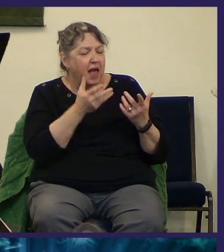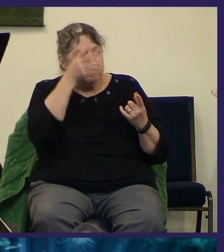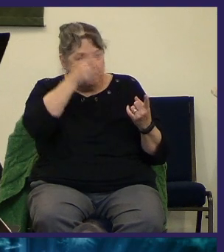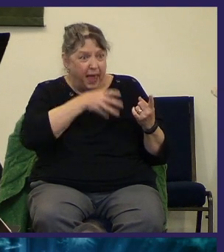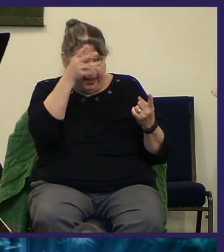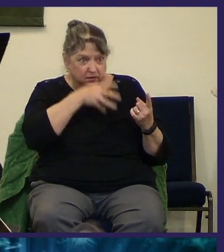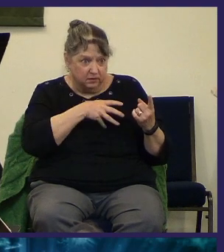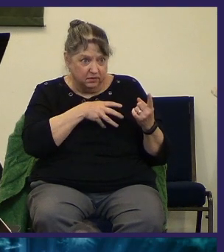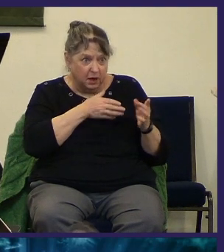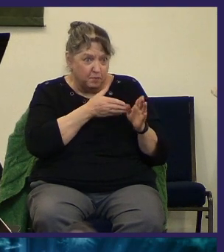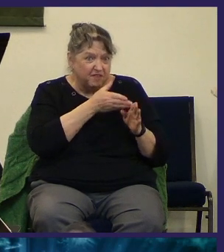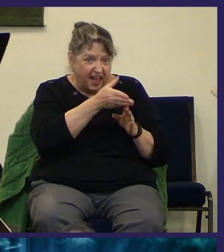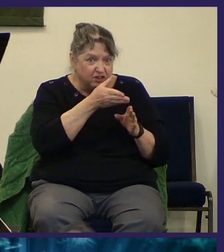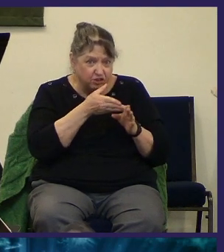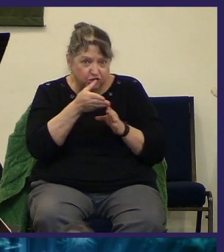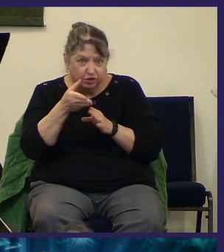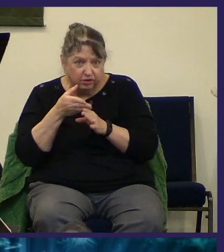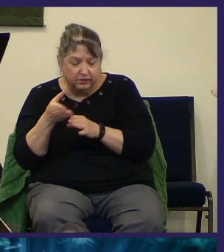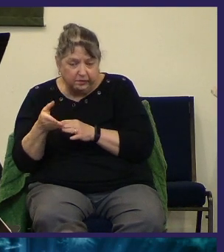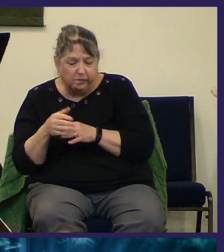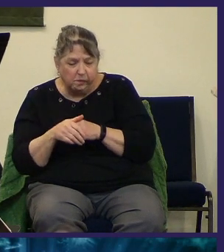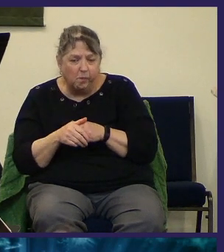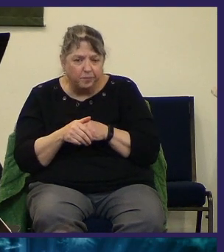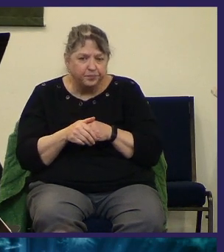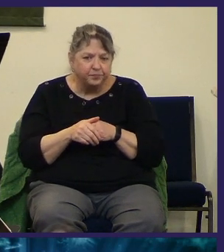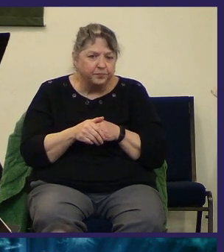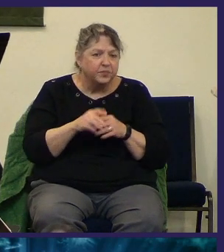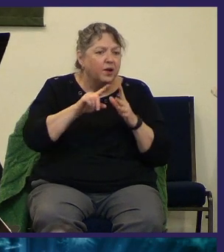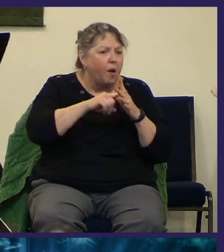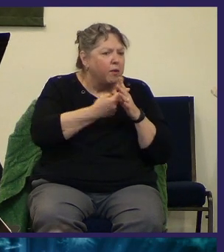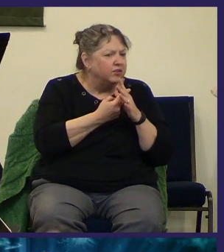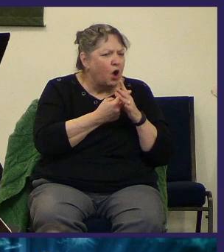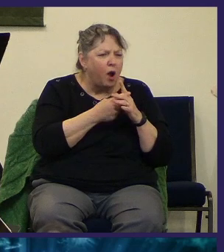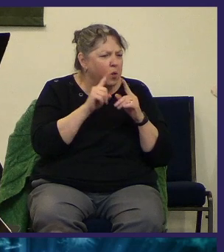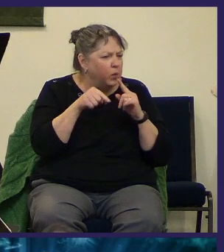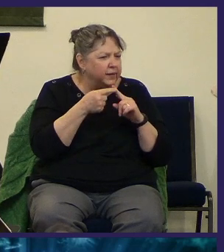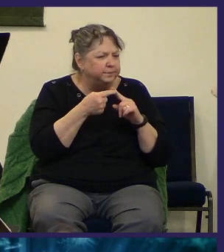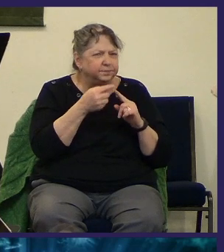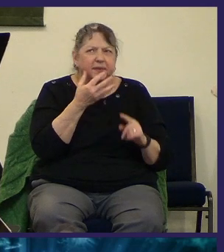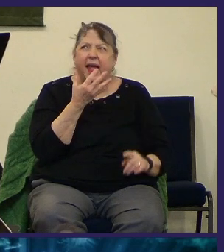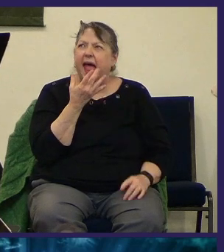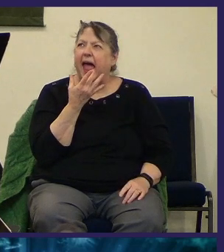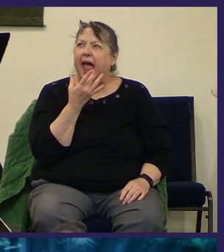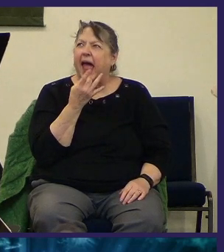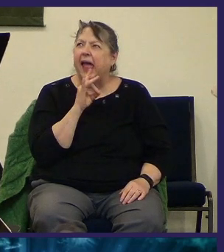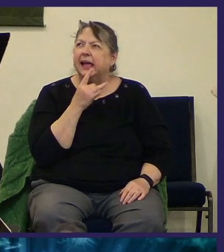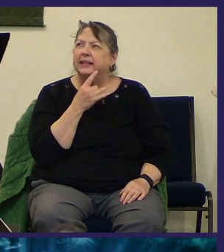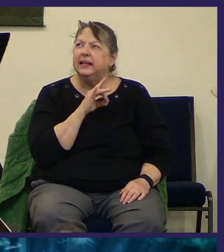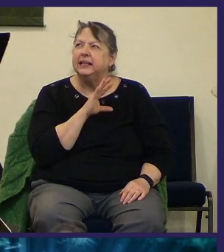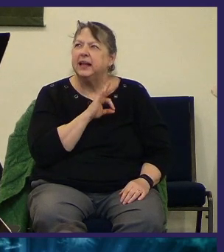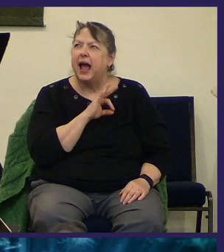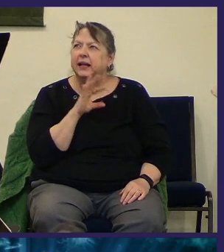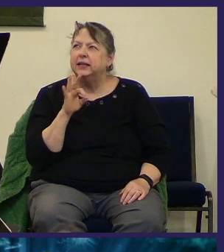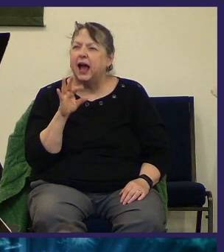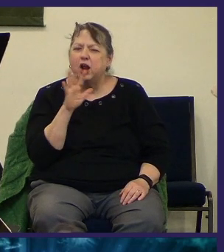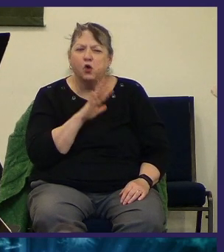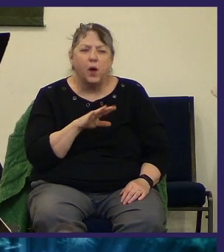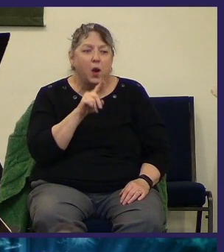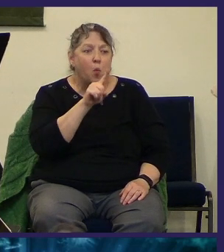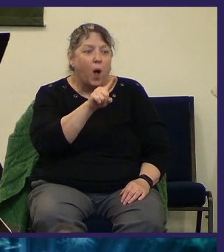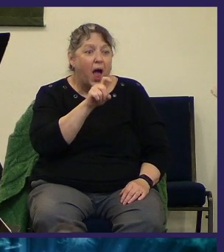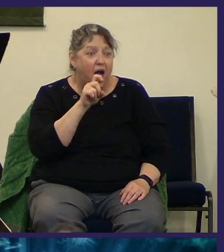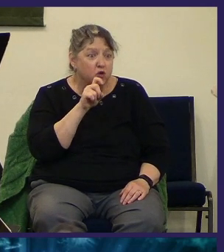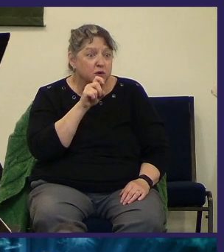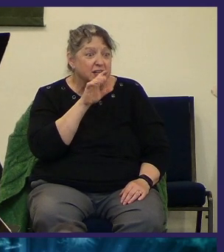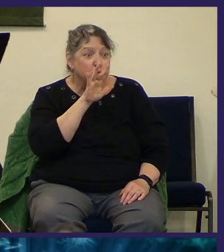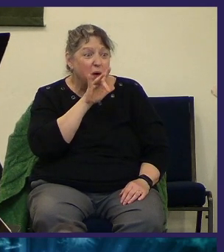organized in 1899 and if i do my math right that's about 125 years the gideons